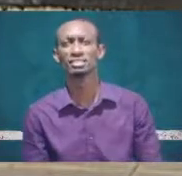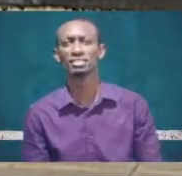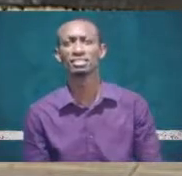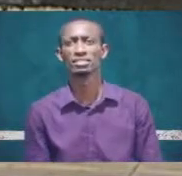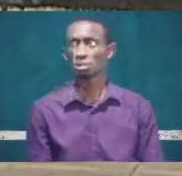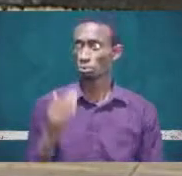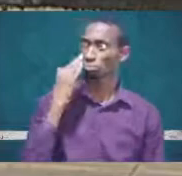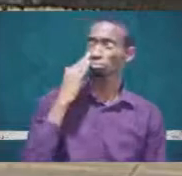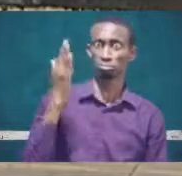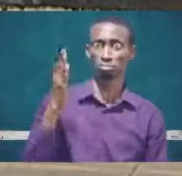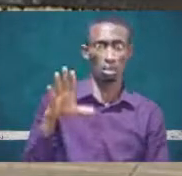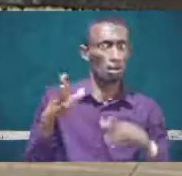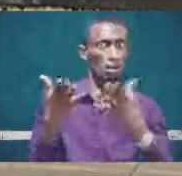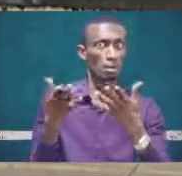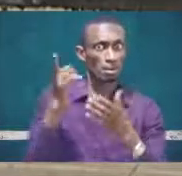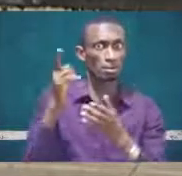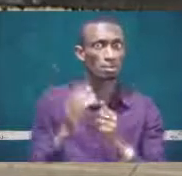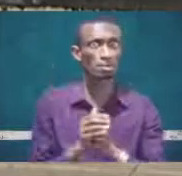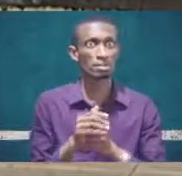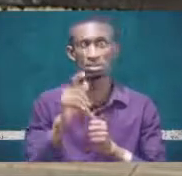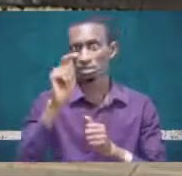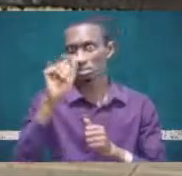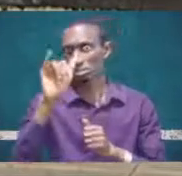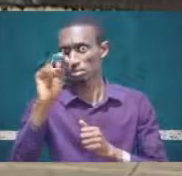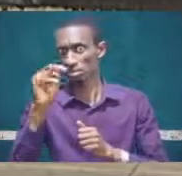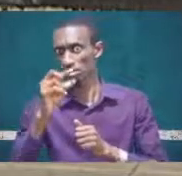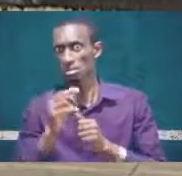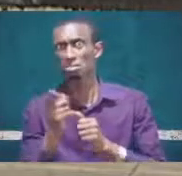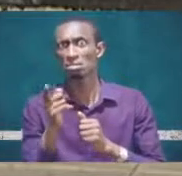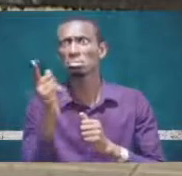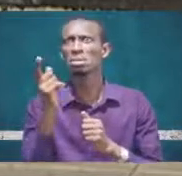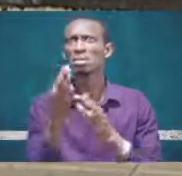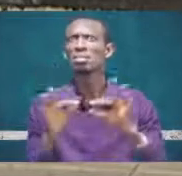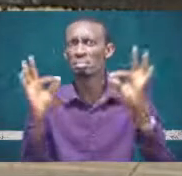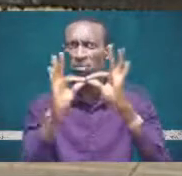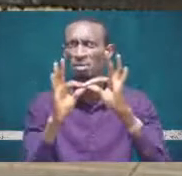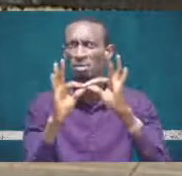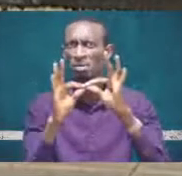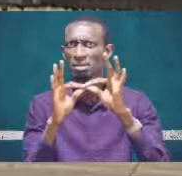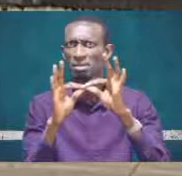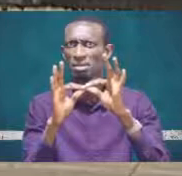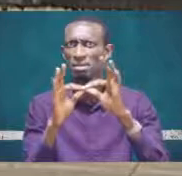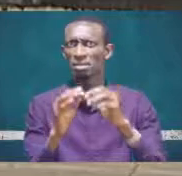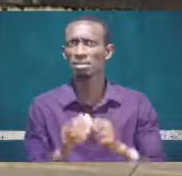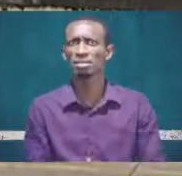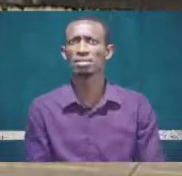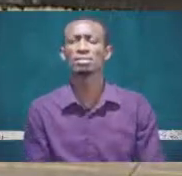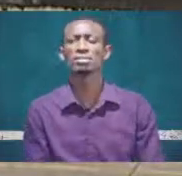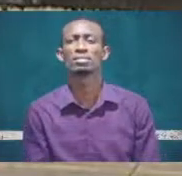Do you see how this trigonometric identity is very, very important?